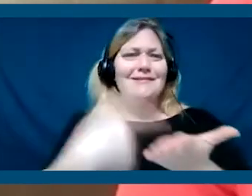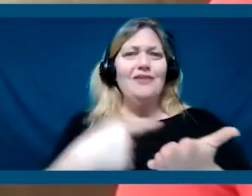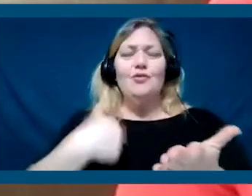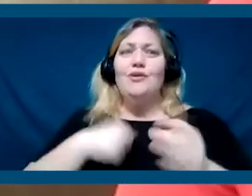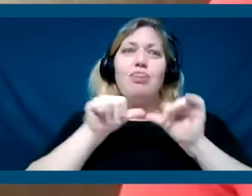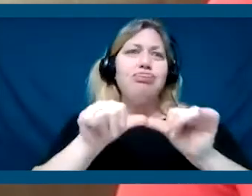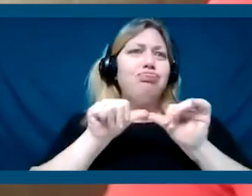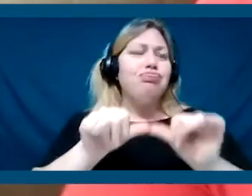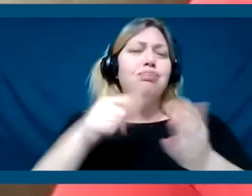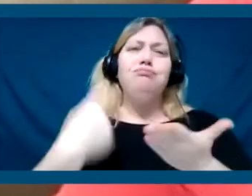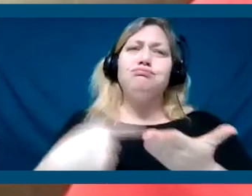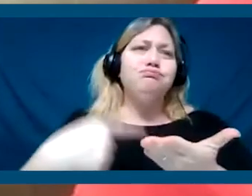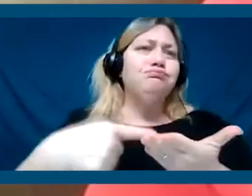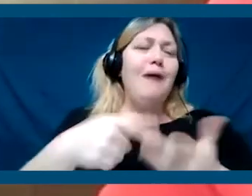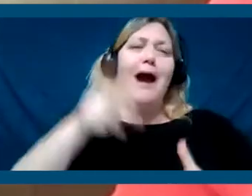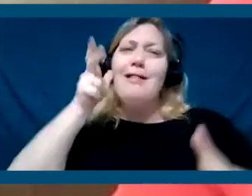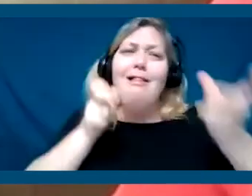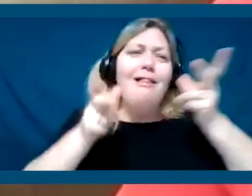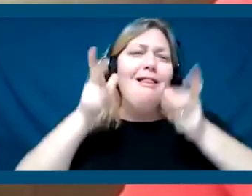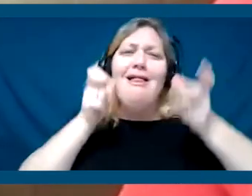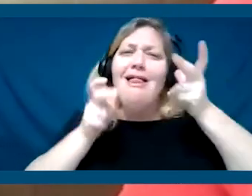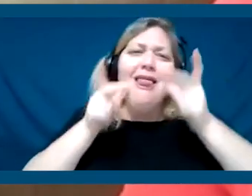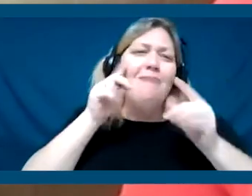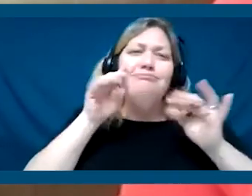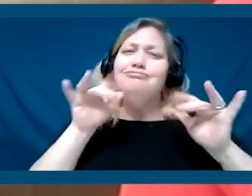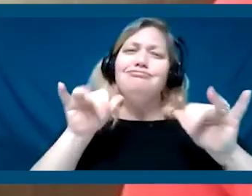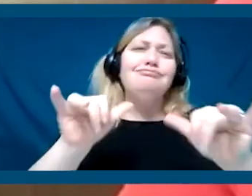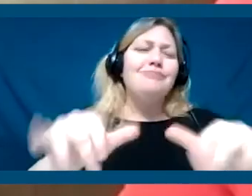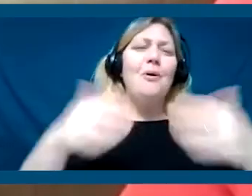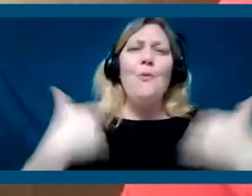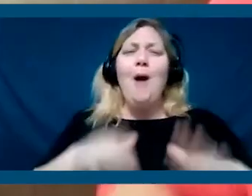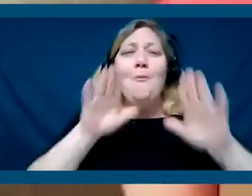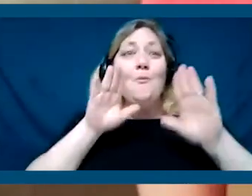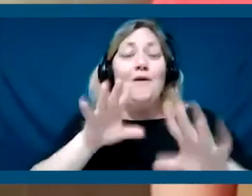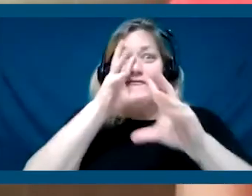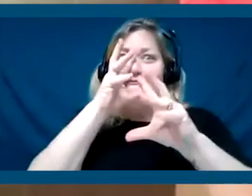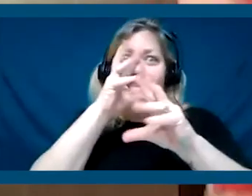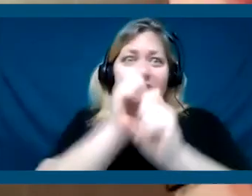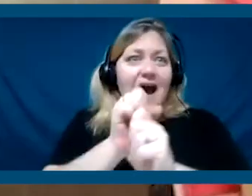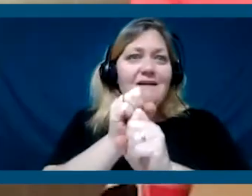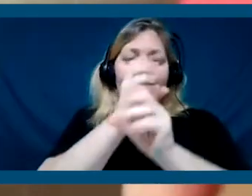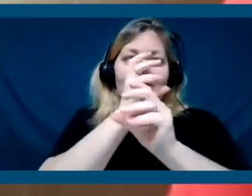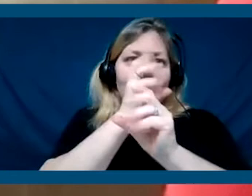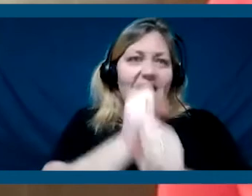on. I could listen to you for a long time. These are all fascinating